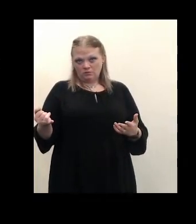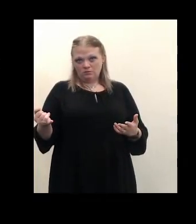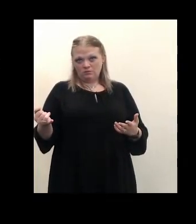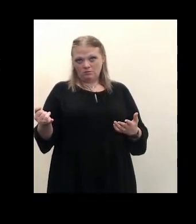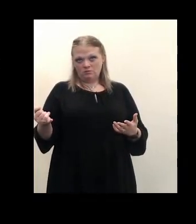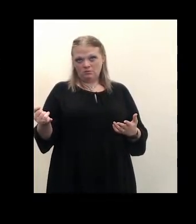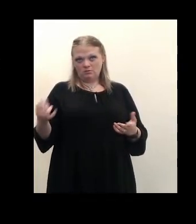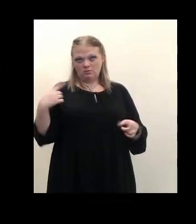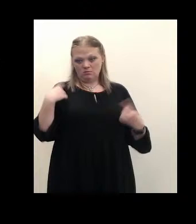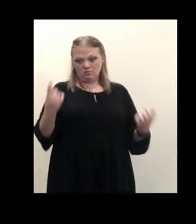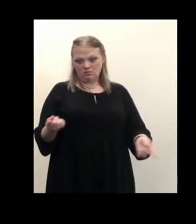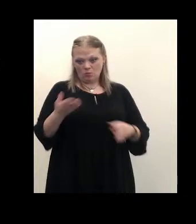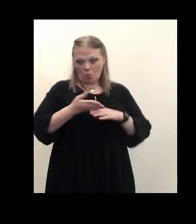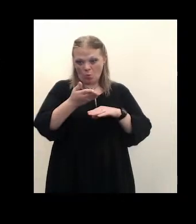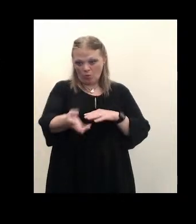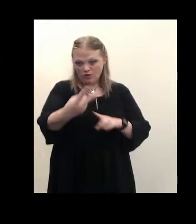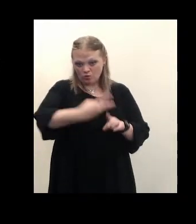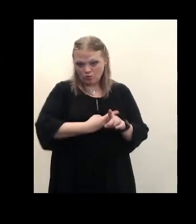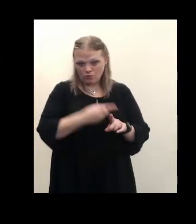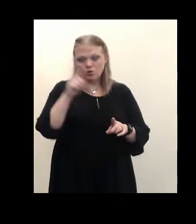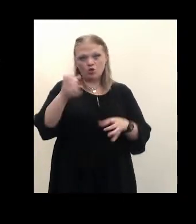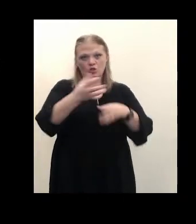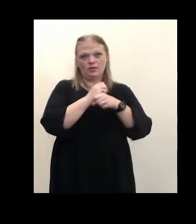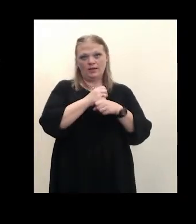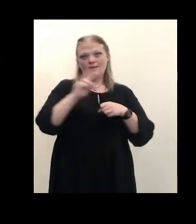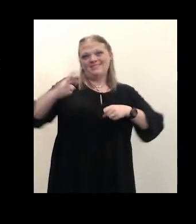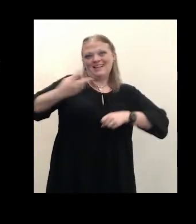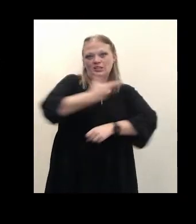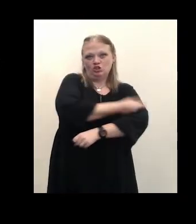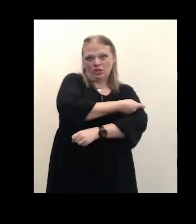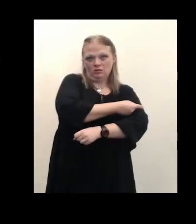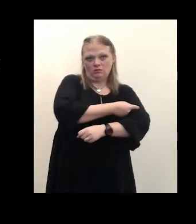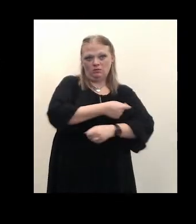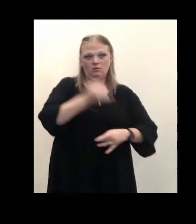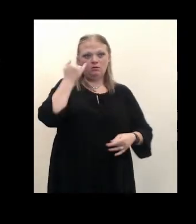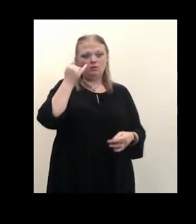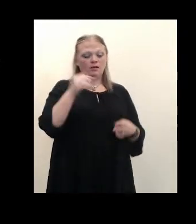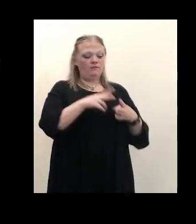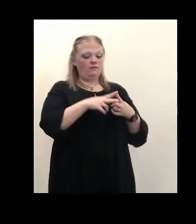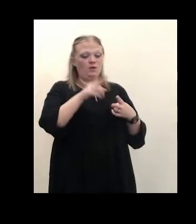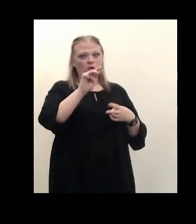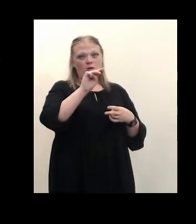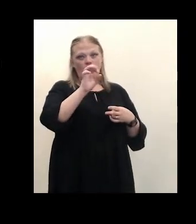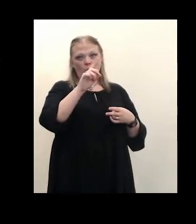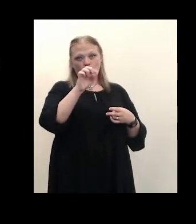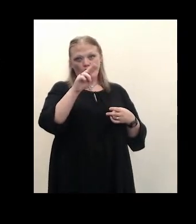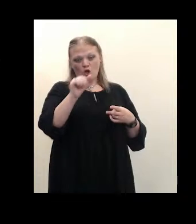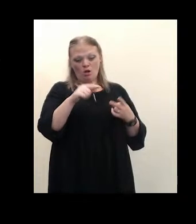been more than 2 months, you should get another shot. If you are Moderna or Pfizer,